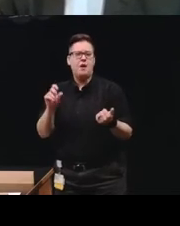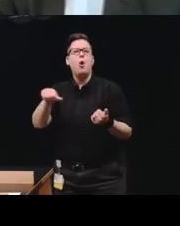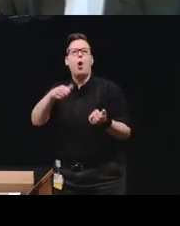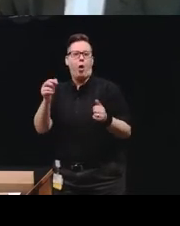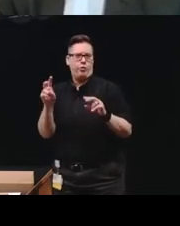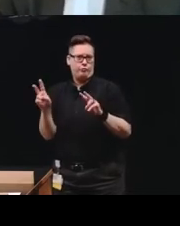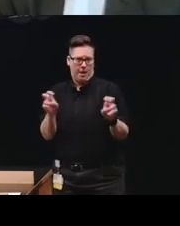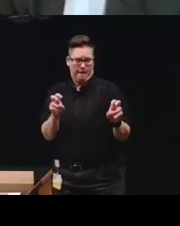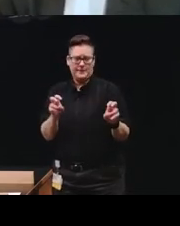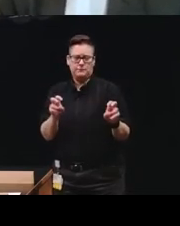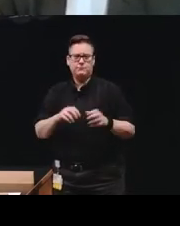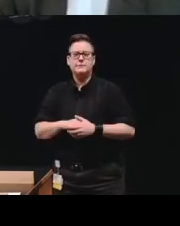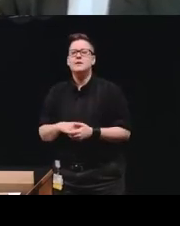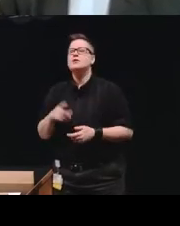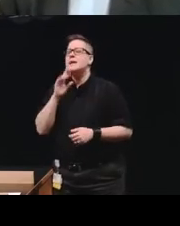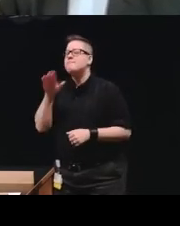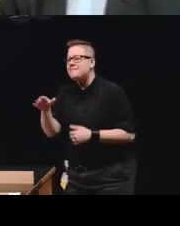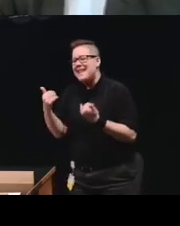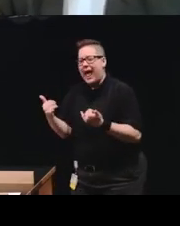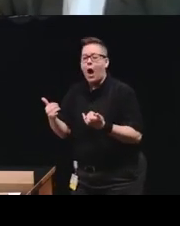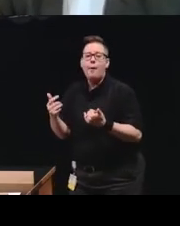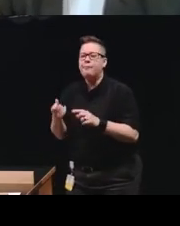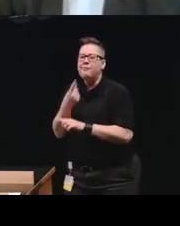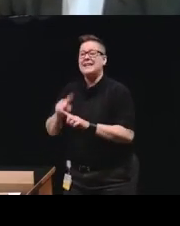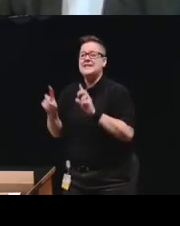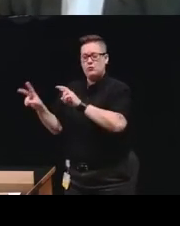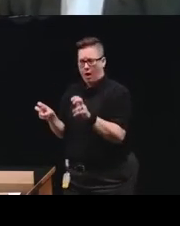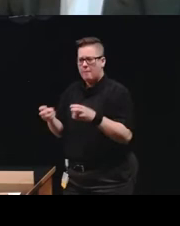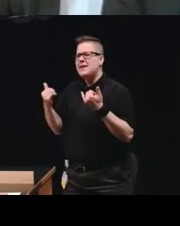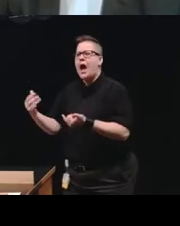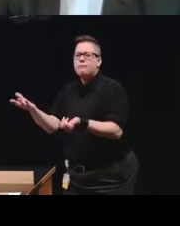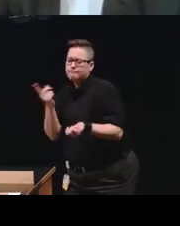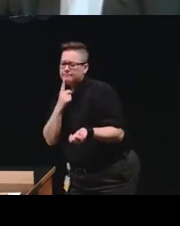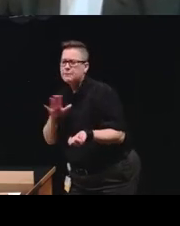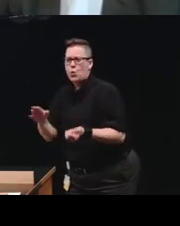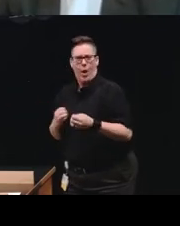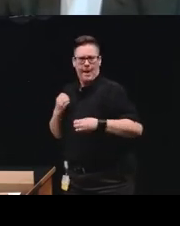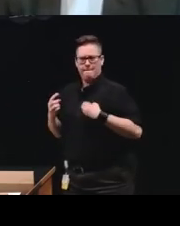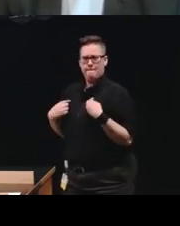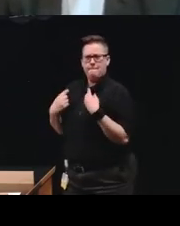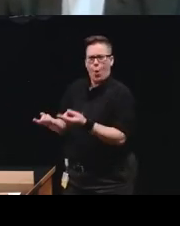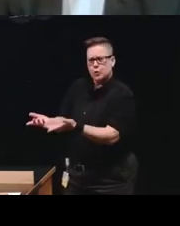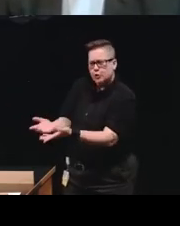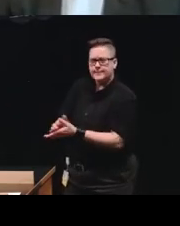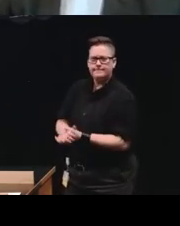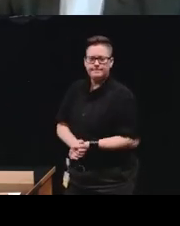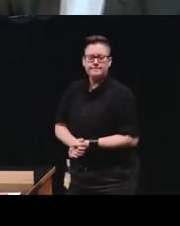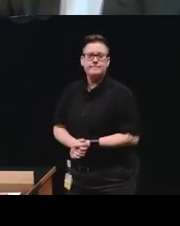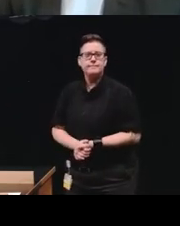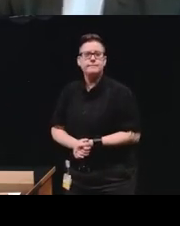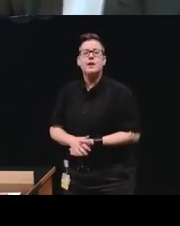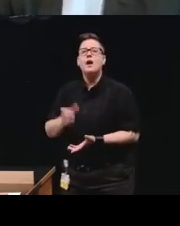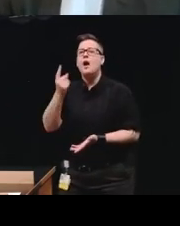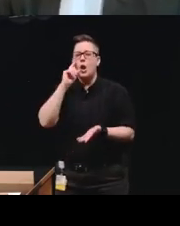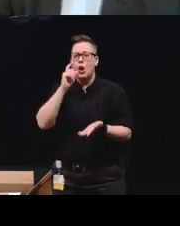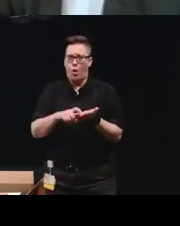okay. Help me understand, how are you doing emotionally over the past few months? I'll notice, by the way, my language